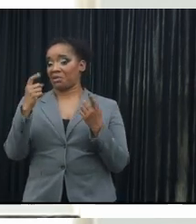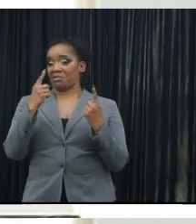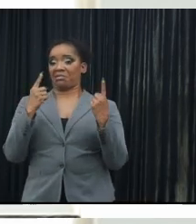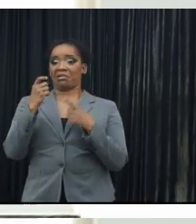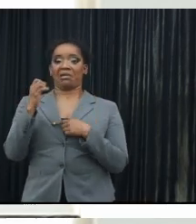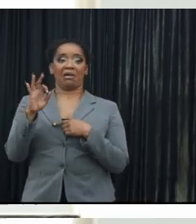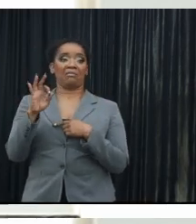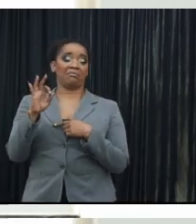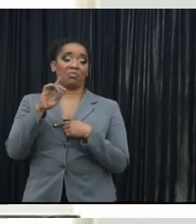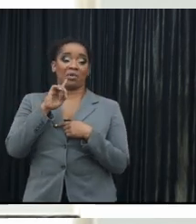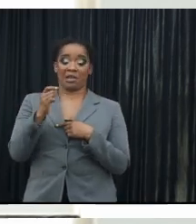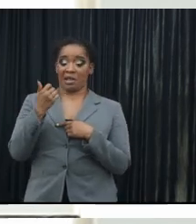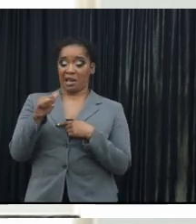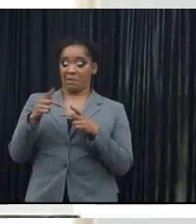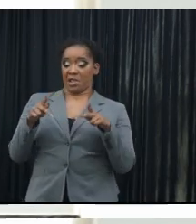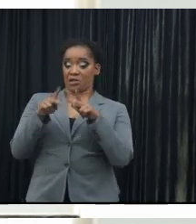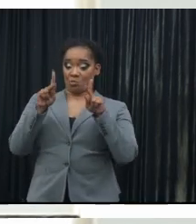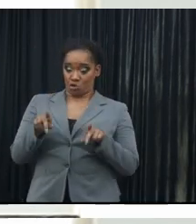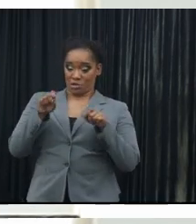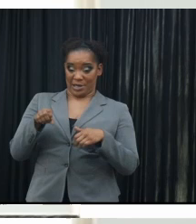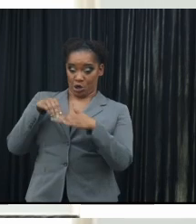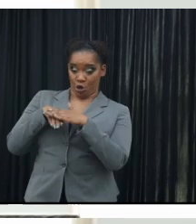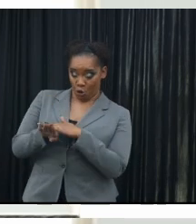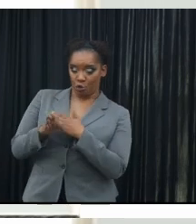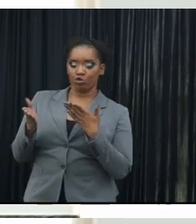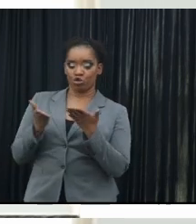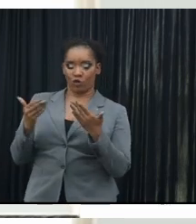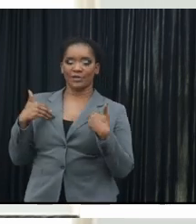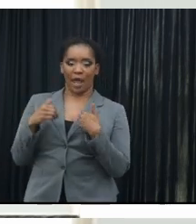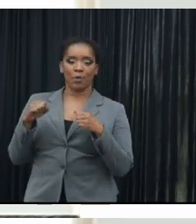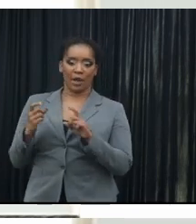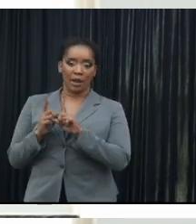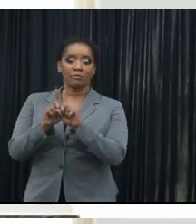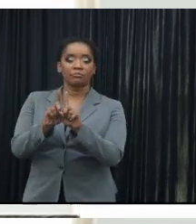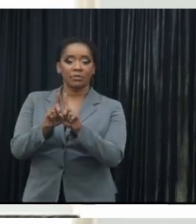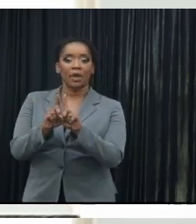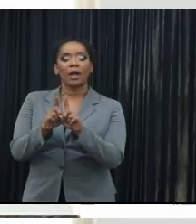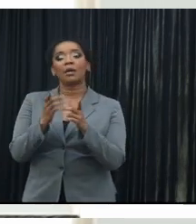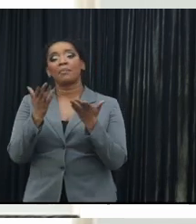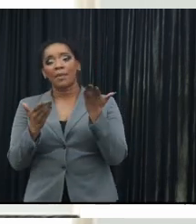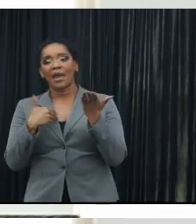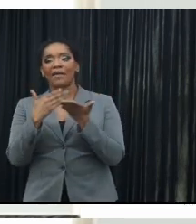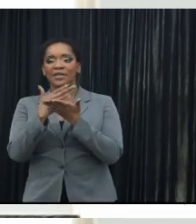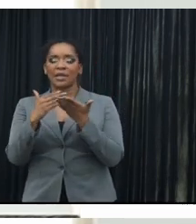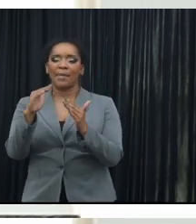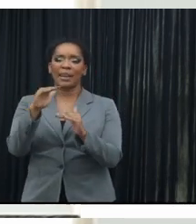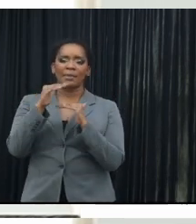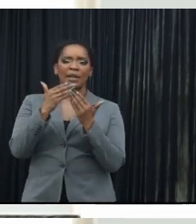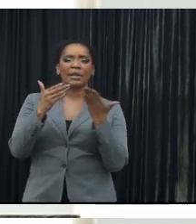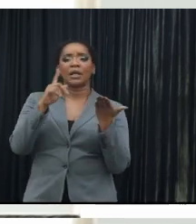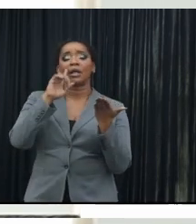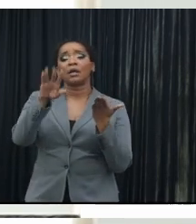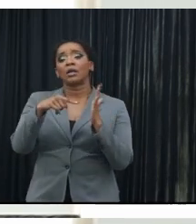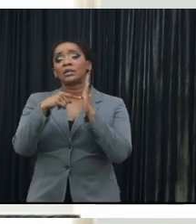animal should be able to accompany a person. There might be some limited circumstances. So say, for example, a person